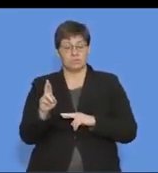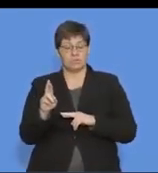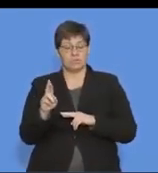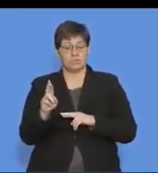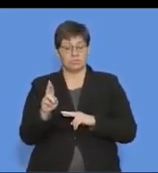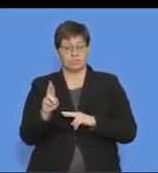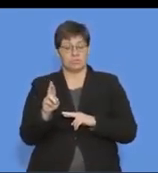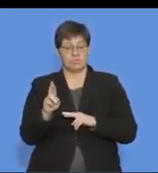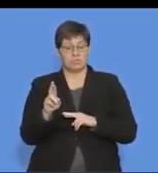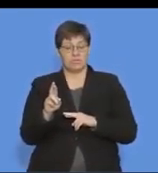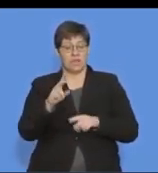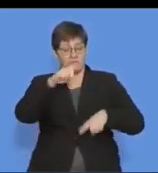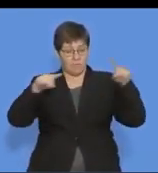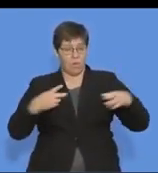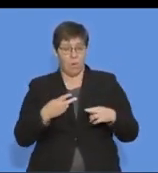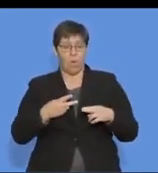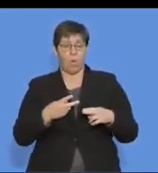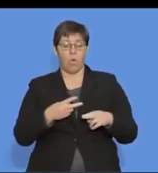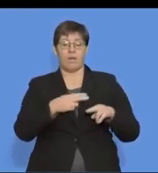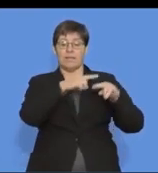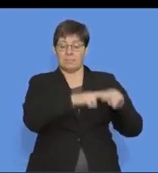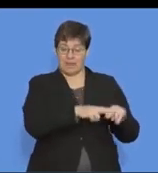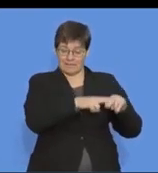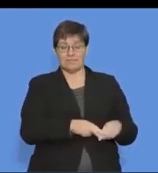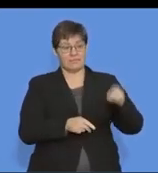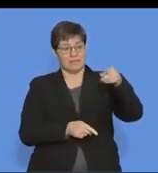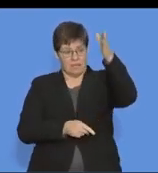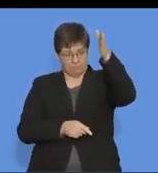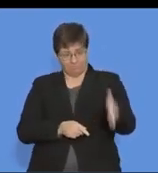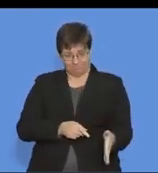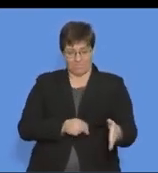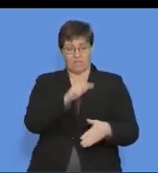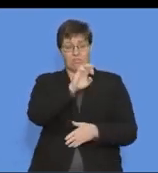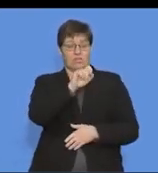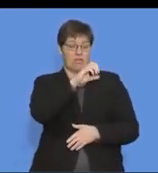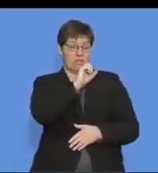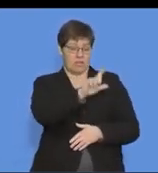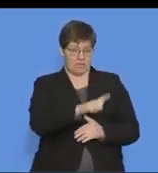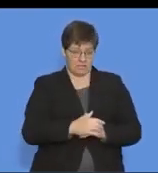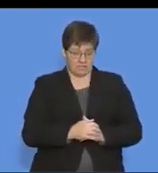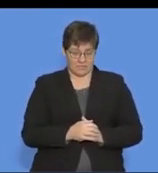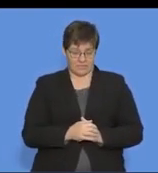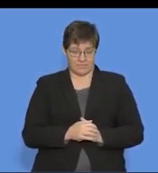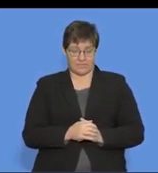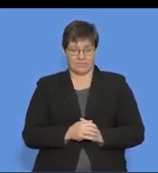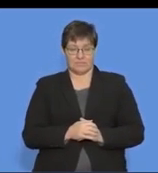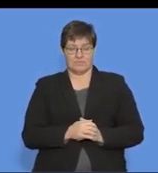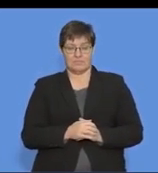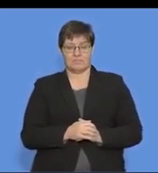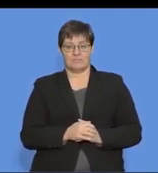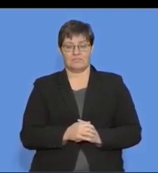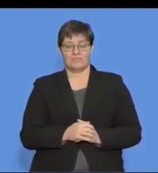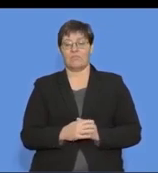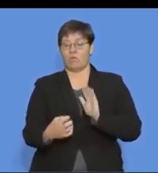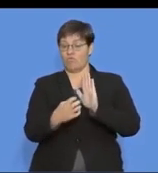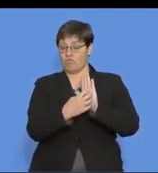or the dependent variable is always plotted on the vertical axis, straightforward. Right, okay, so this